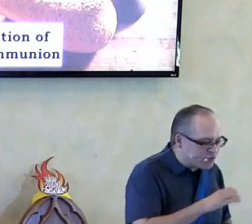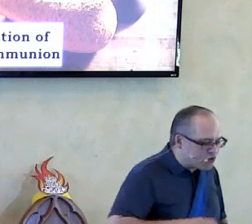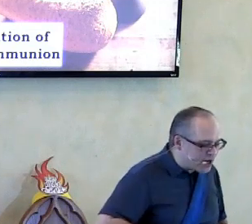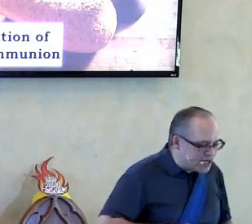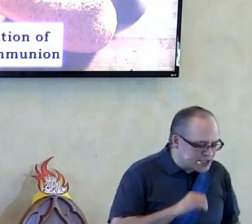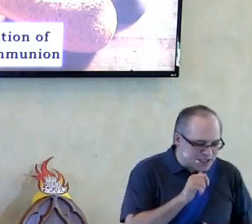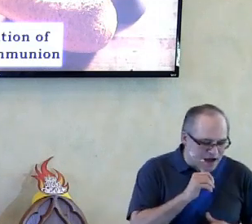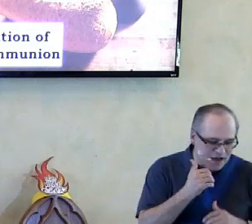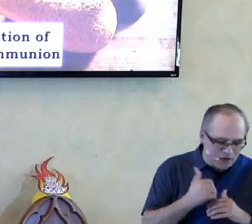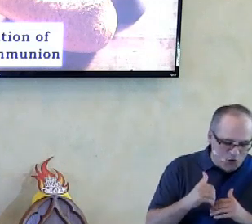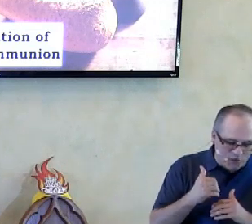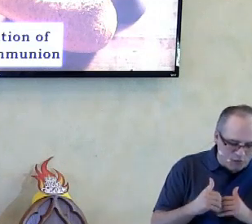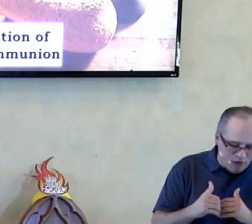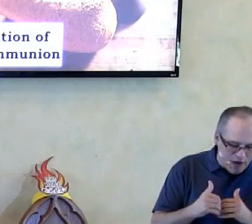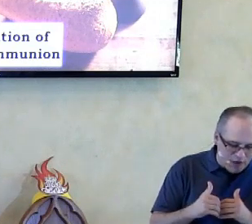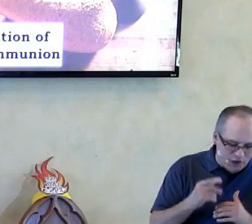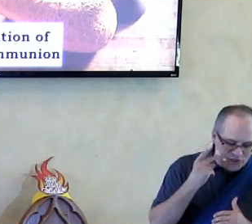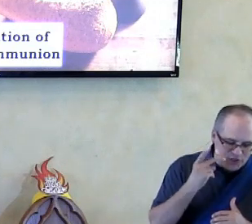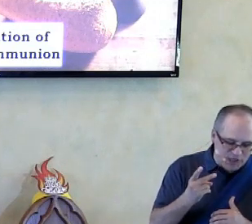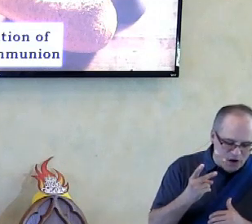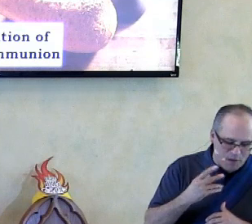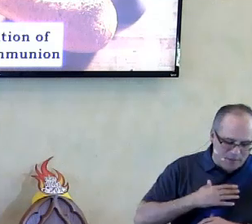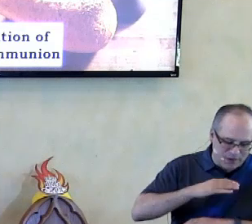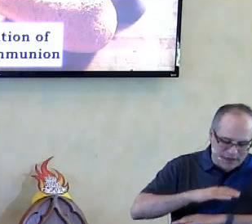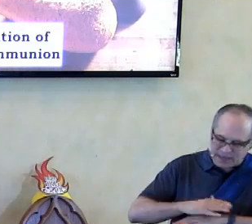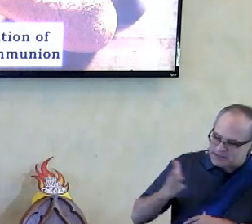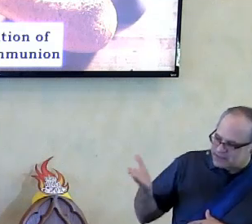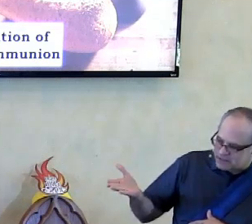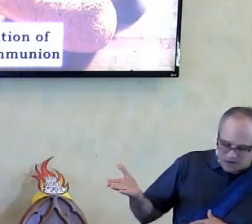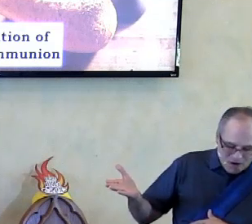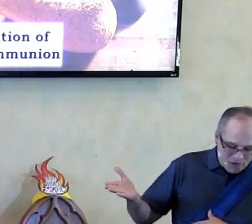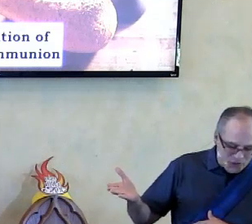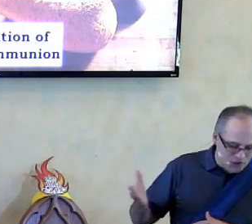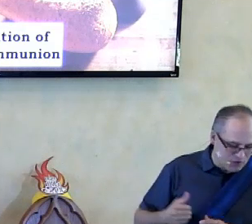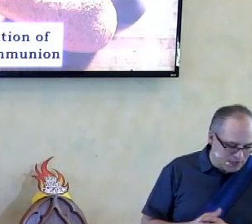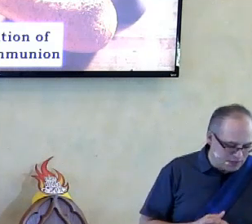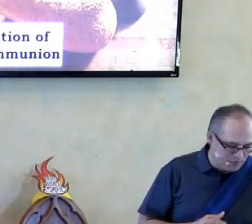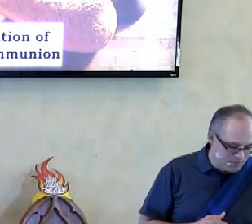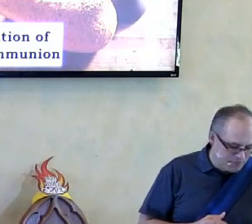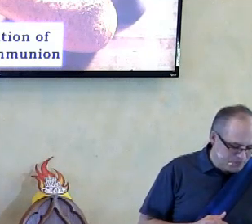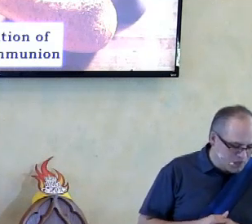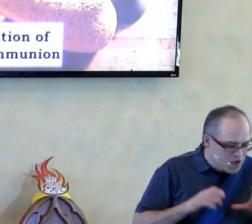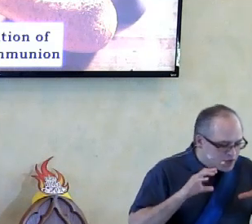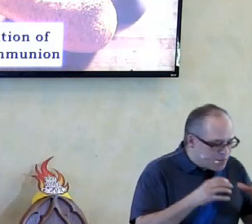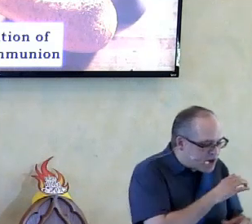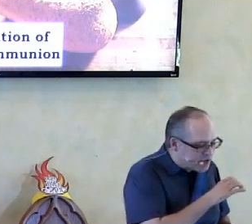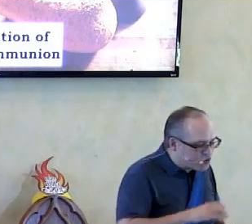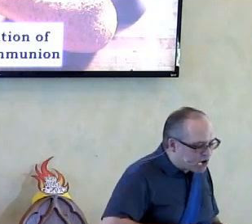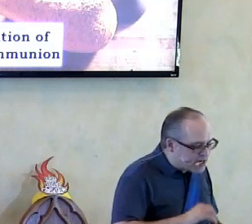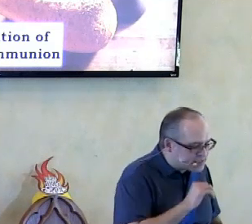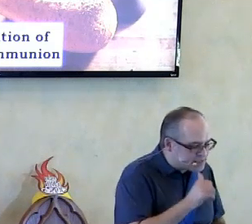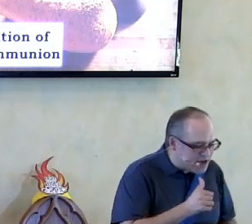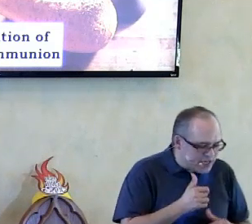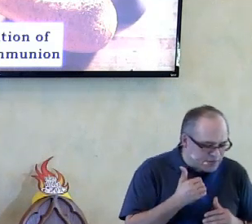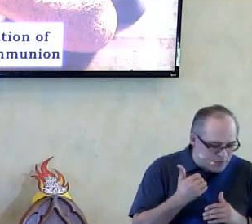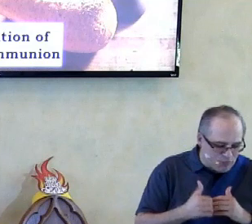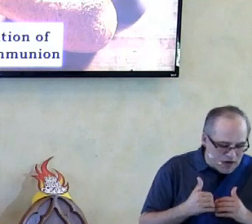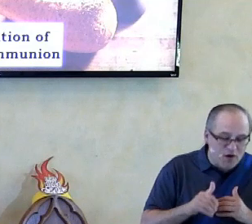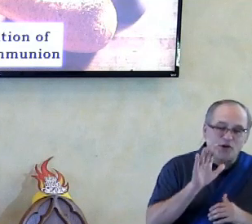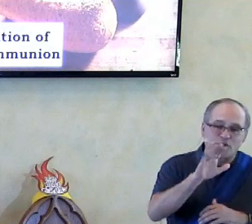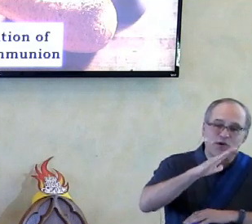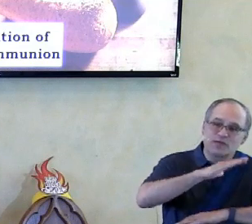of Christ is not a loaf of bread you see on my plate on the screen. The body of Christ is not even